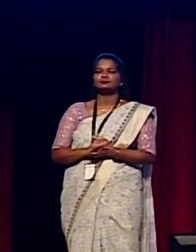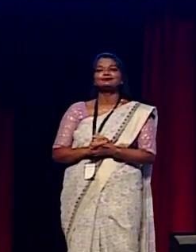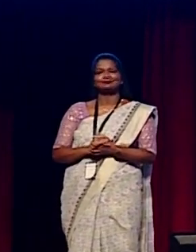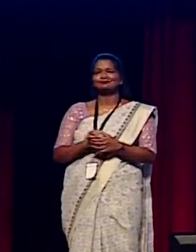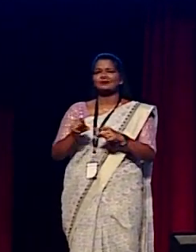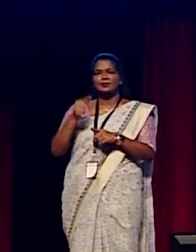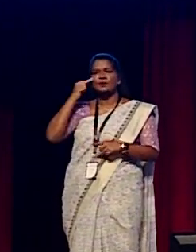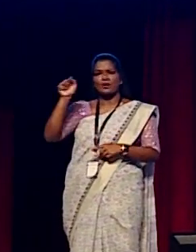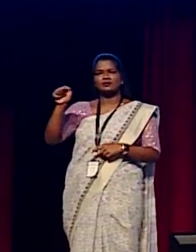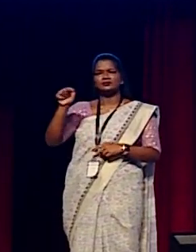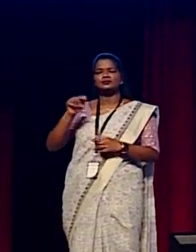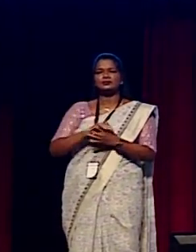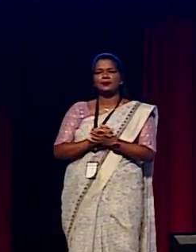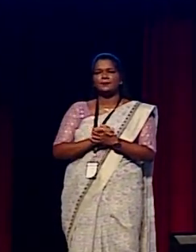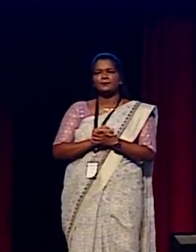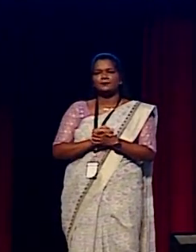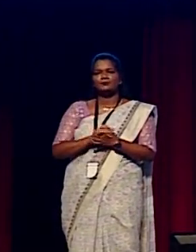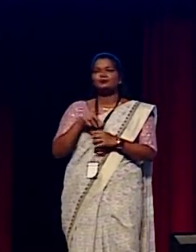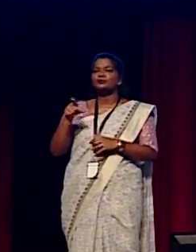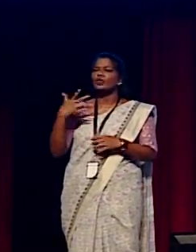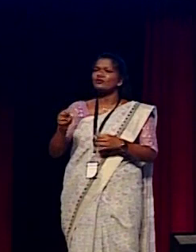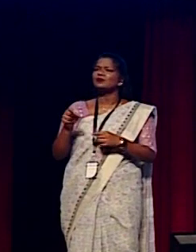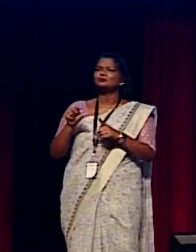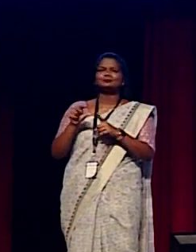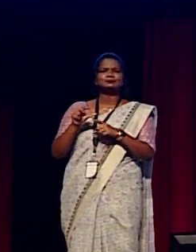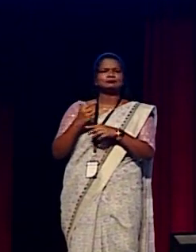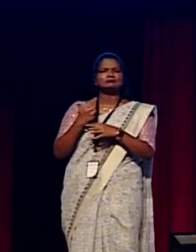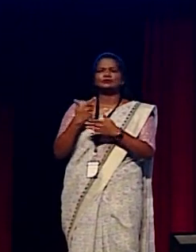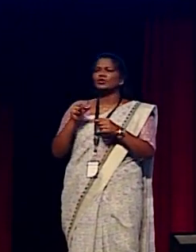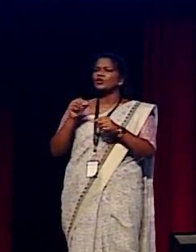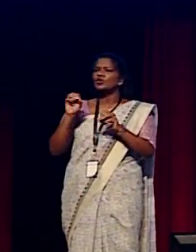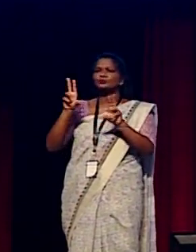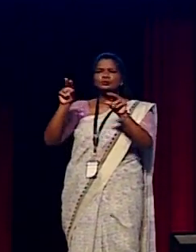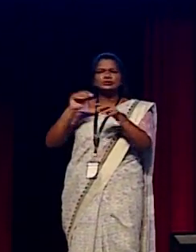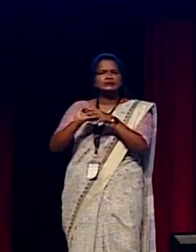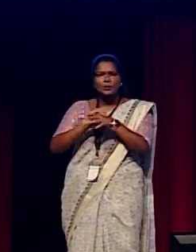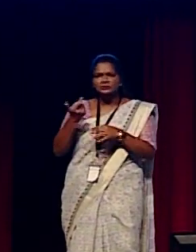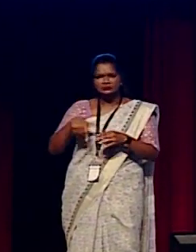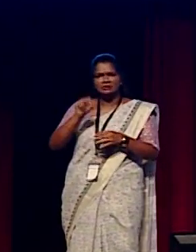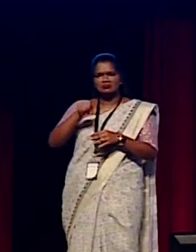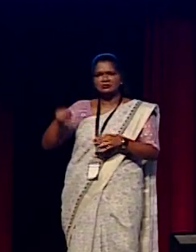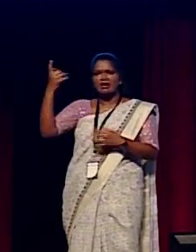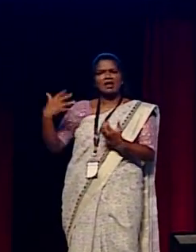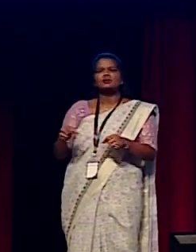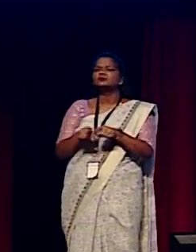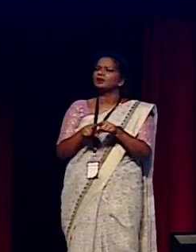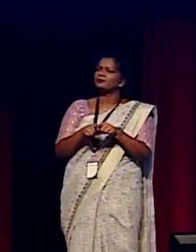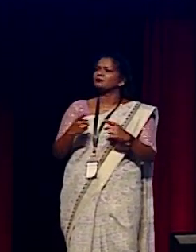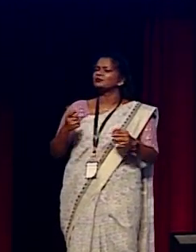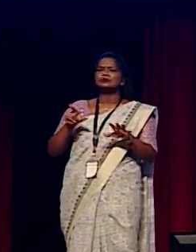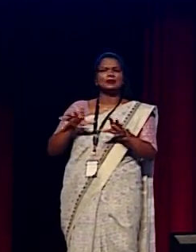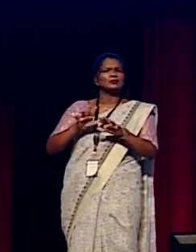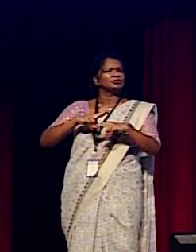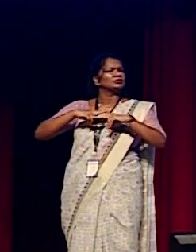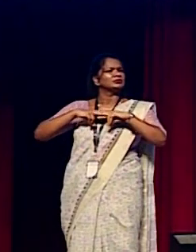At that point in time, there were practically no prosthetic services in India, and it was this